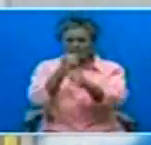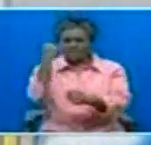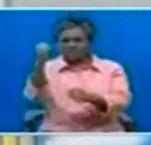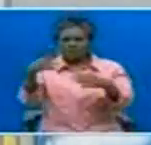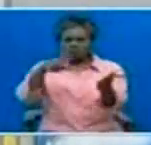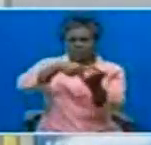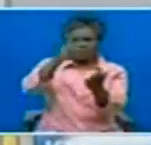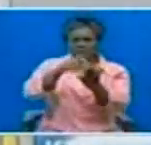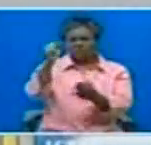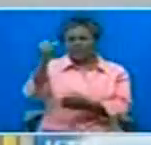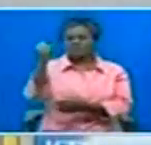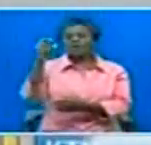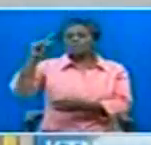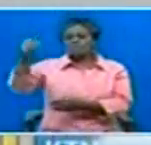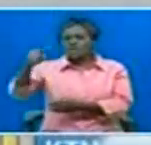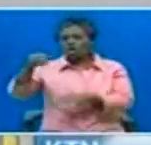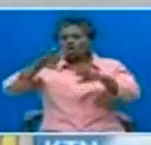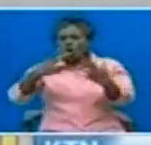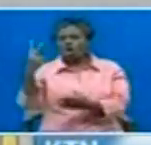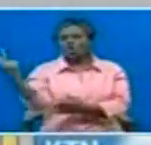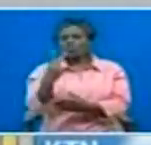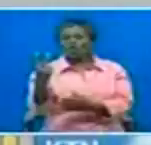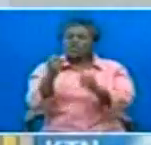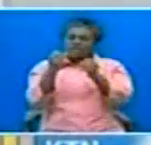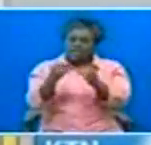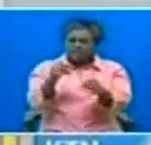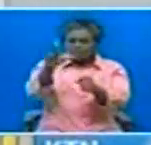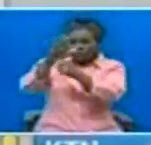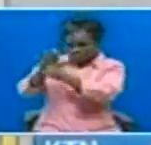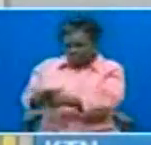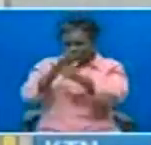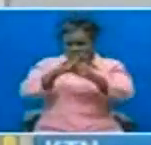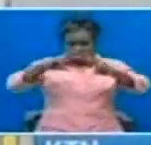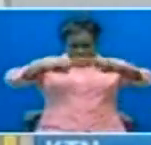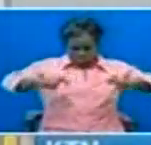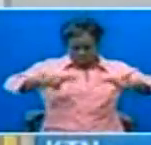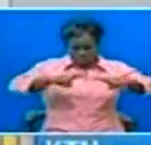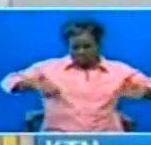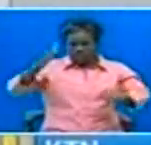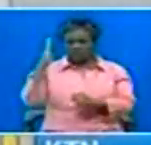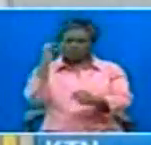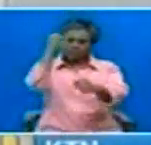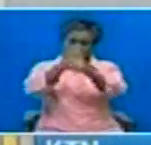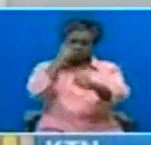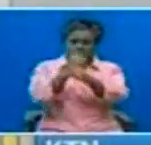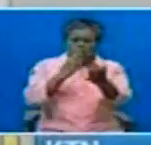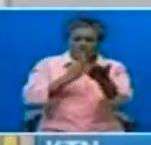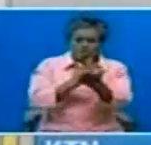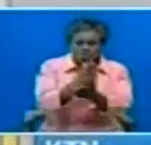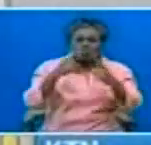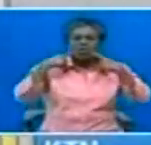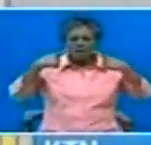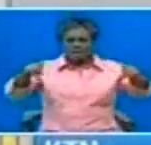million shillings or both if found guilty of undermining investigations or security operations through their broadcast